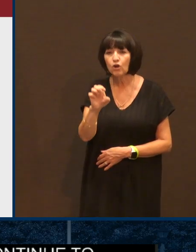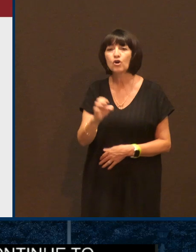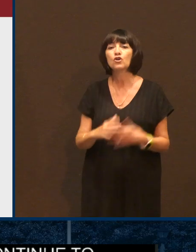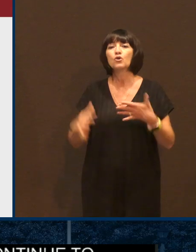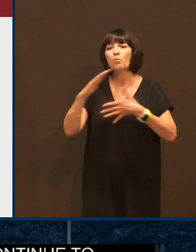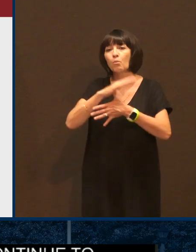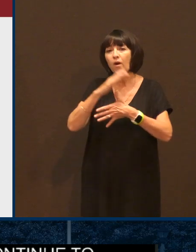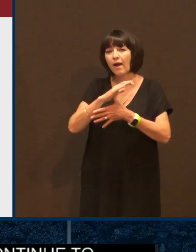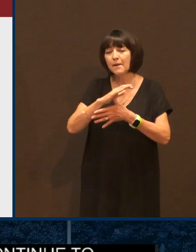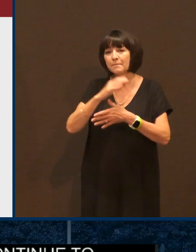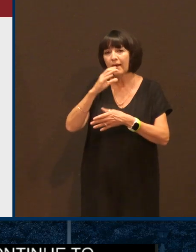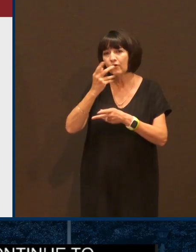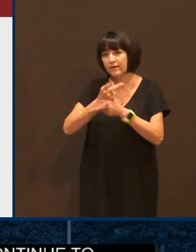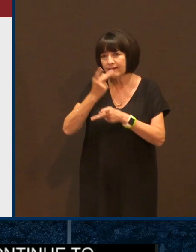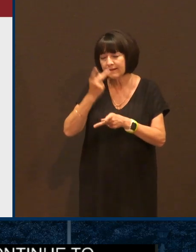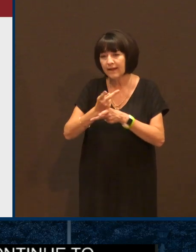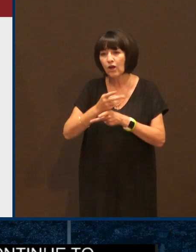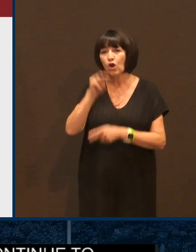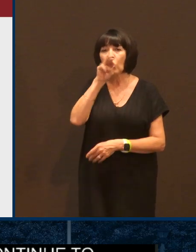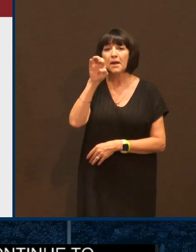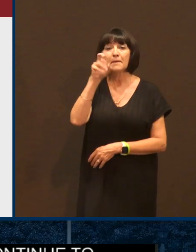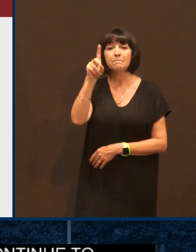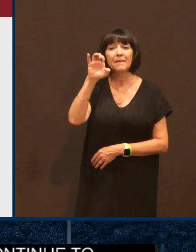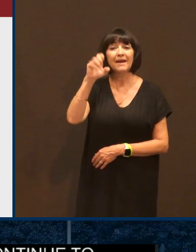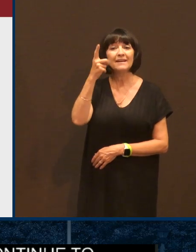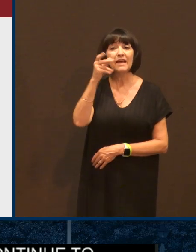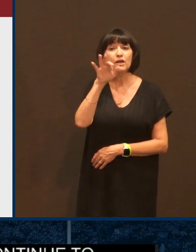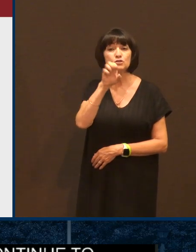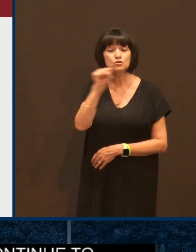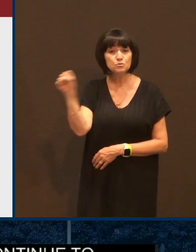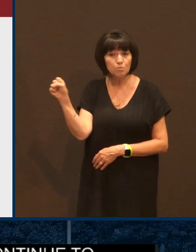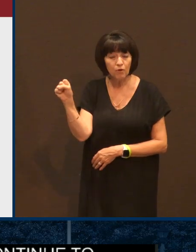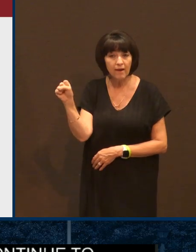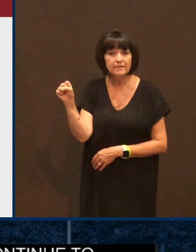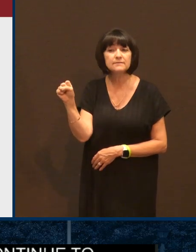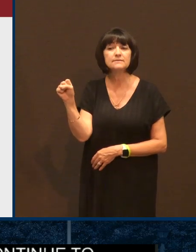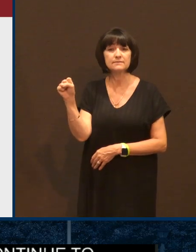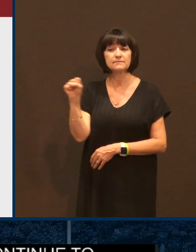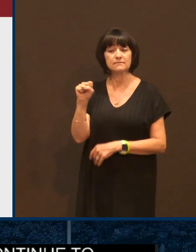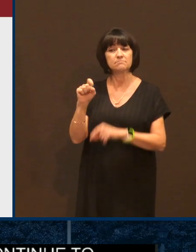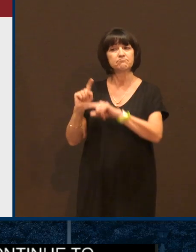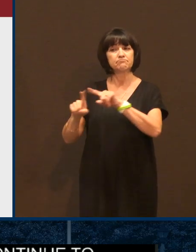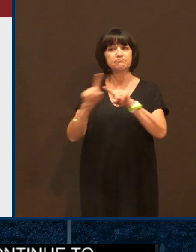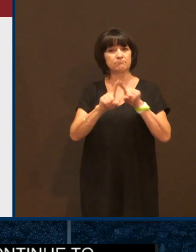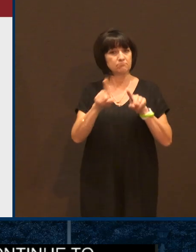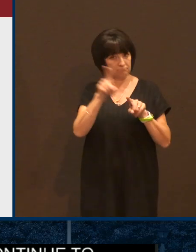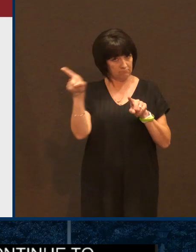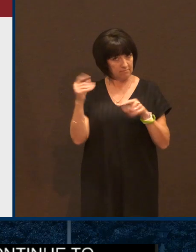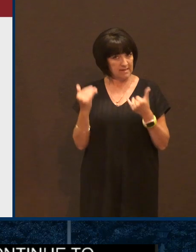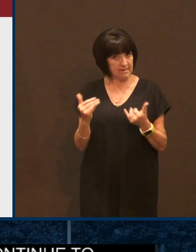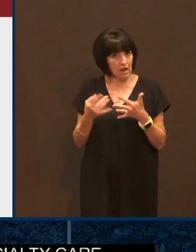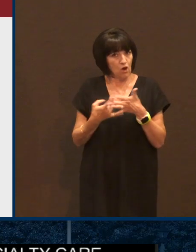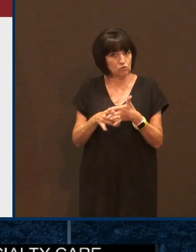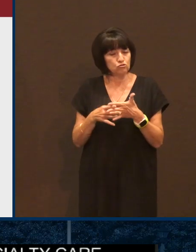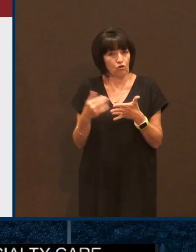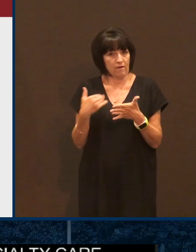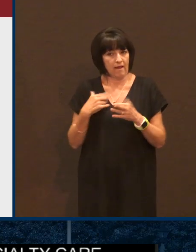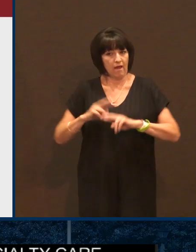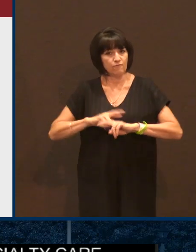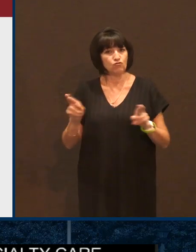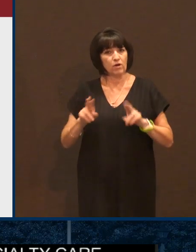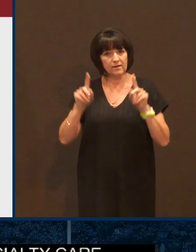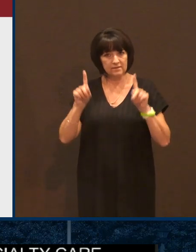like MedExpress or other specialty care centers are providing more testing, as are federally qualified